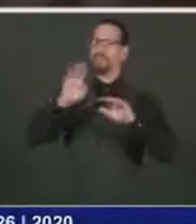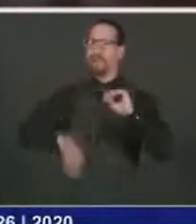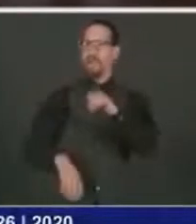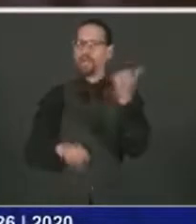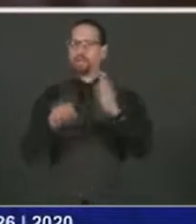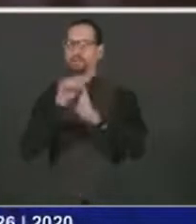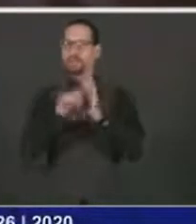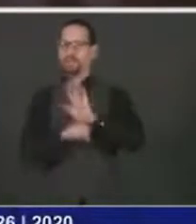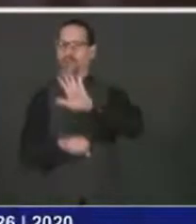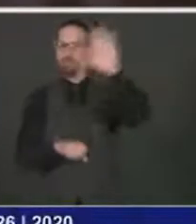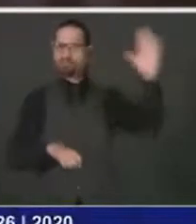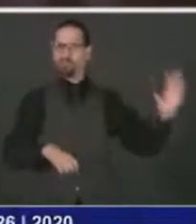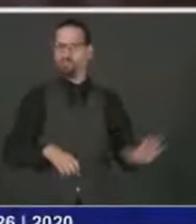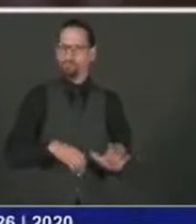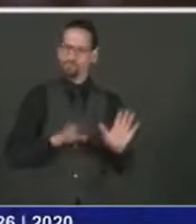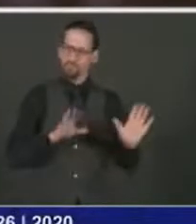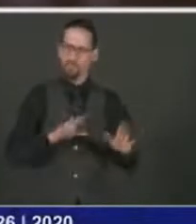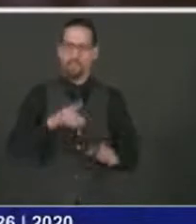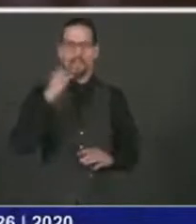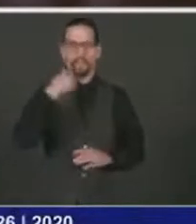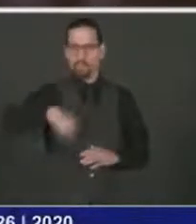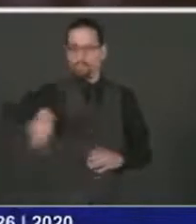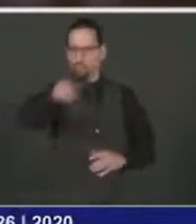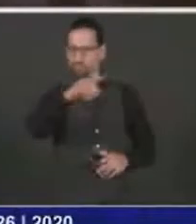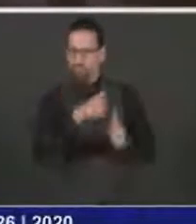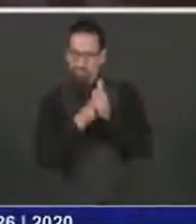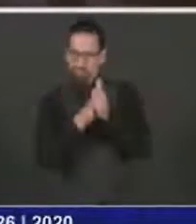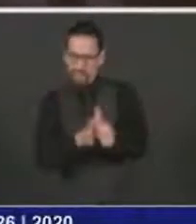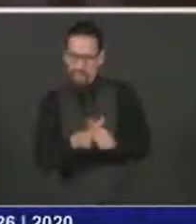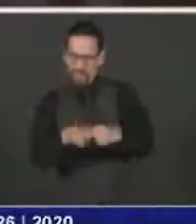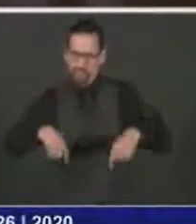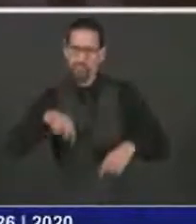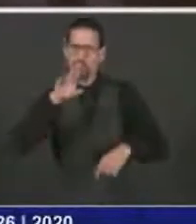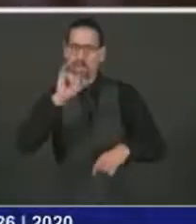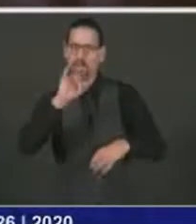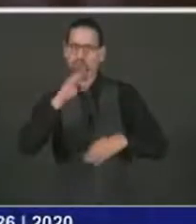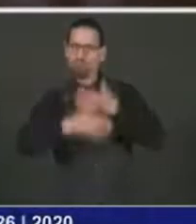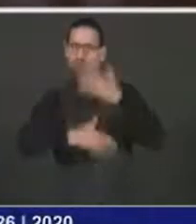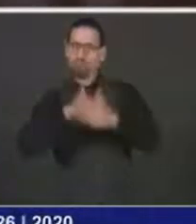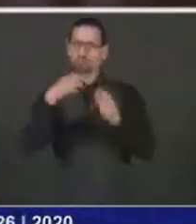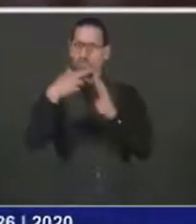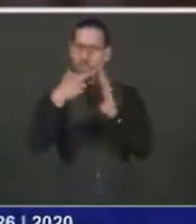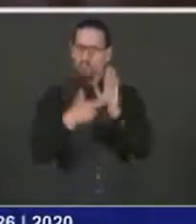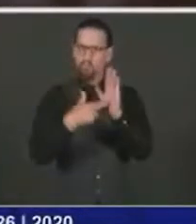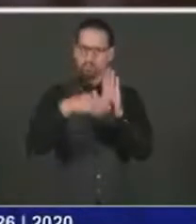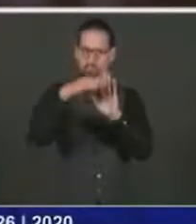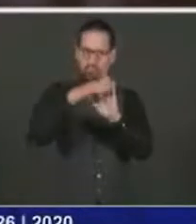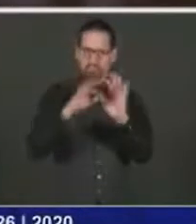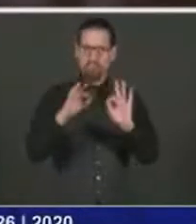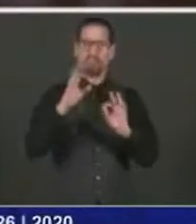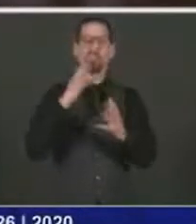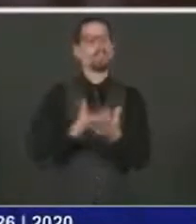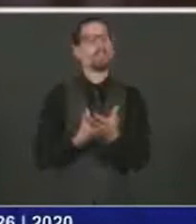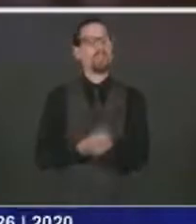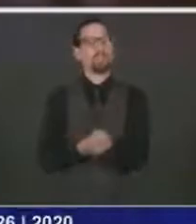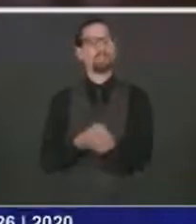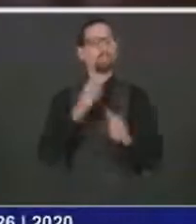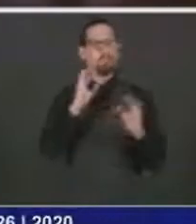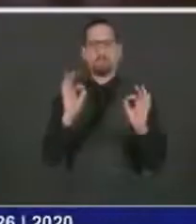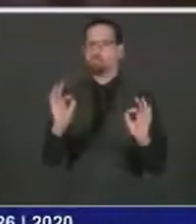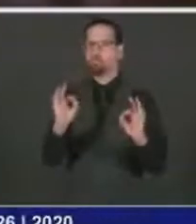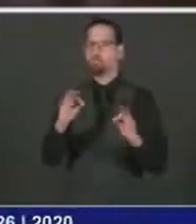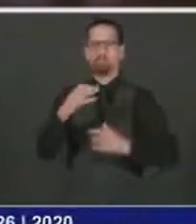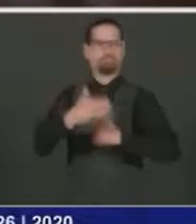should feel confident that we're in a good place as it relates to the coronavirus. And with that, we'll begin with the data, which